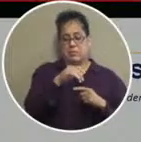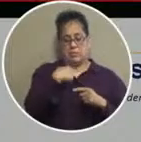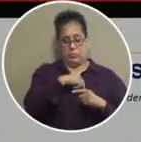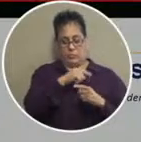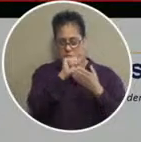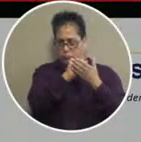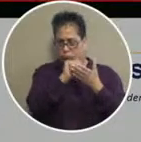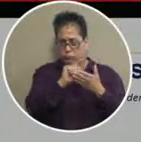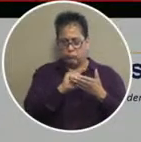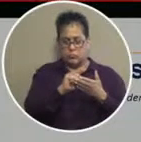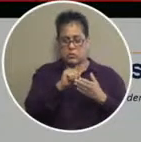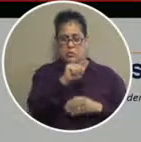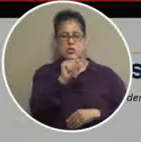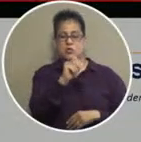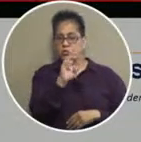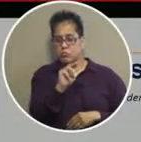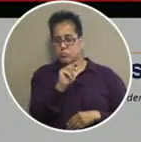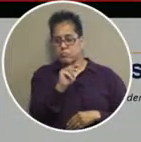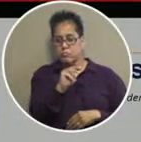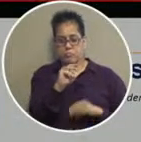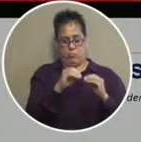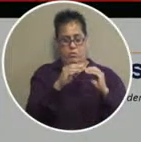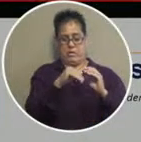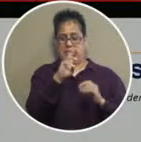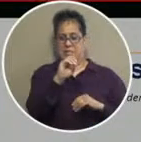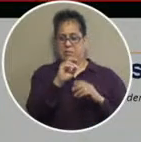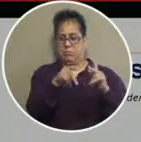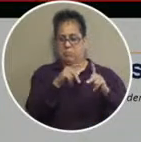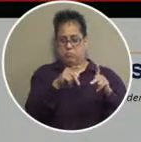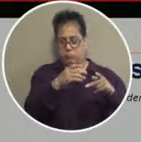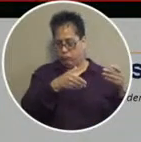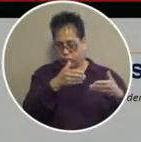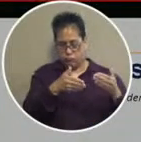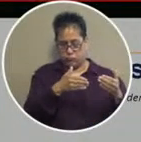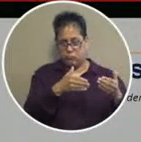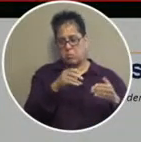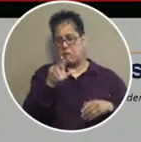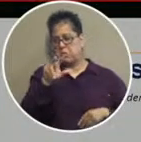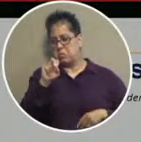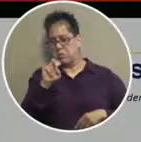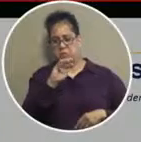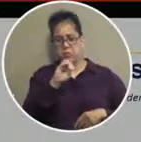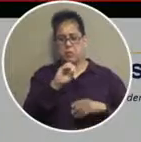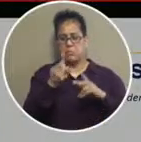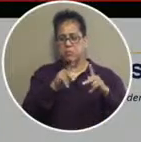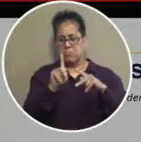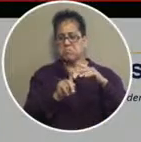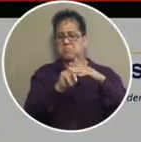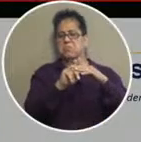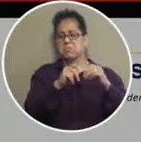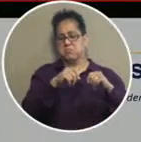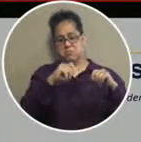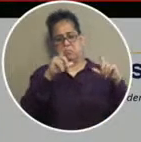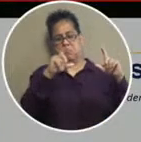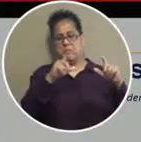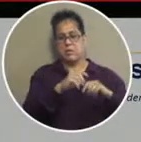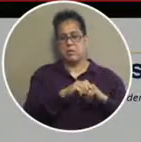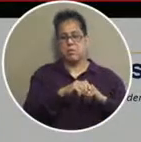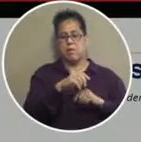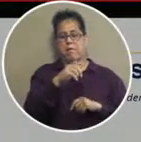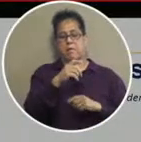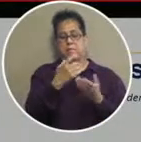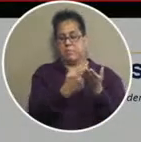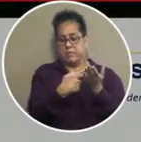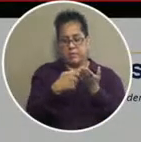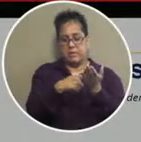organize weekly over Zoom with over 60 people invited and regularly over 30 to 40 people attending. We discuss the EOC,